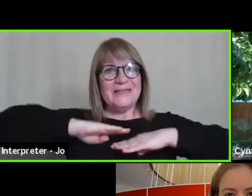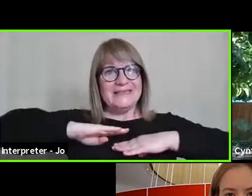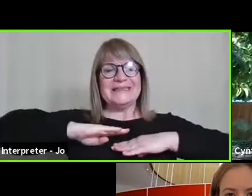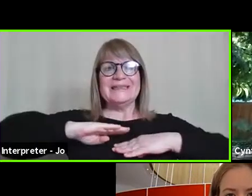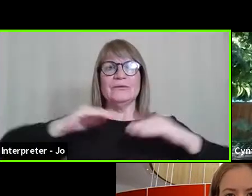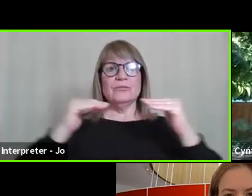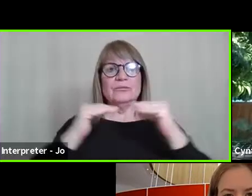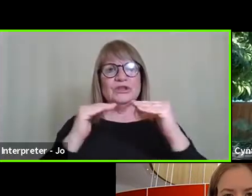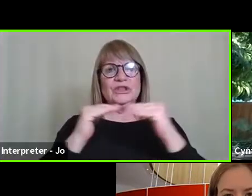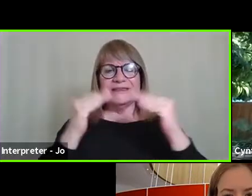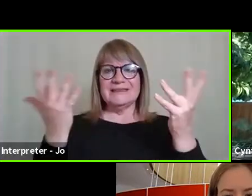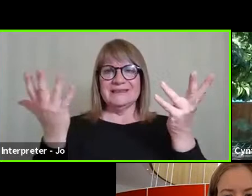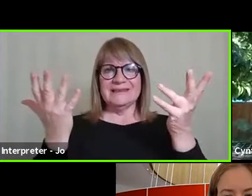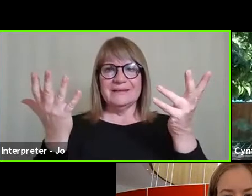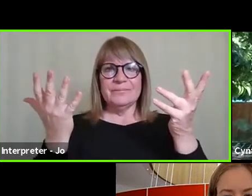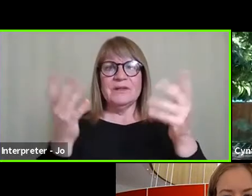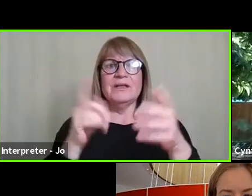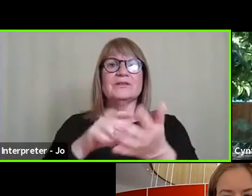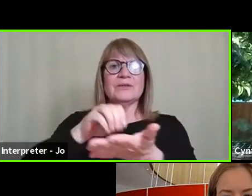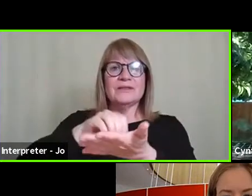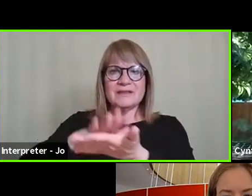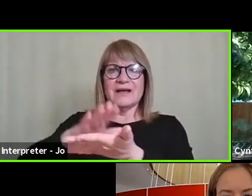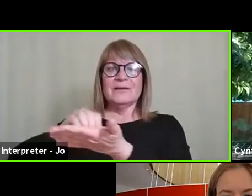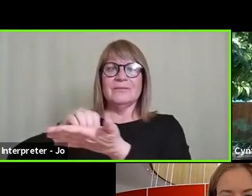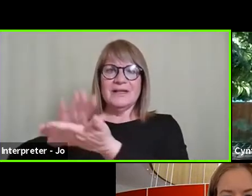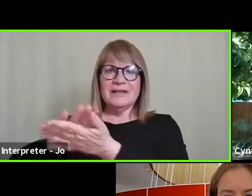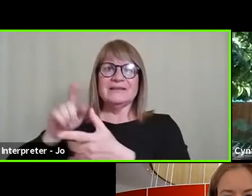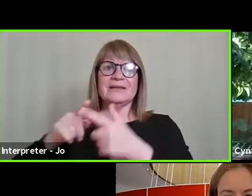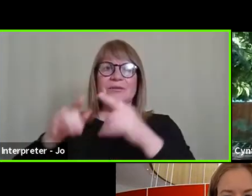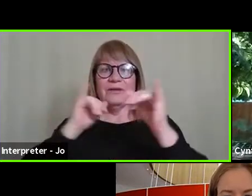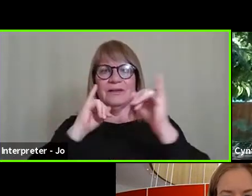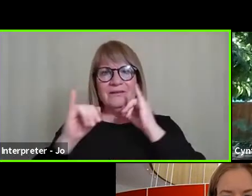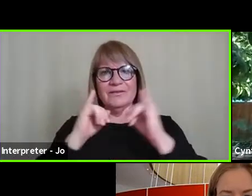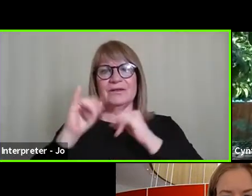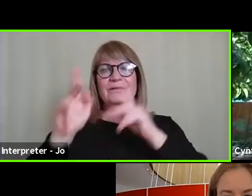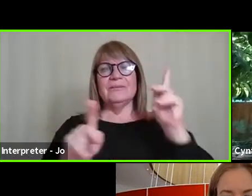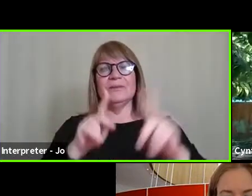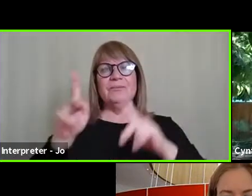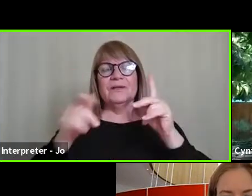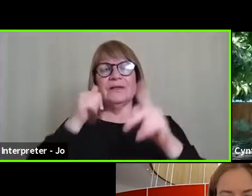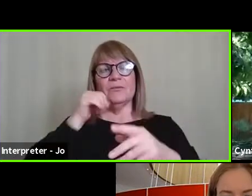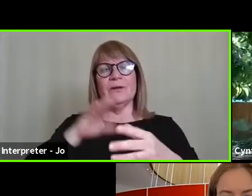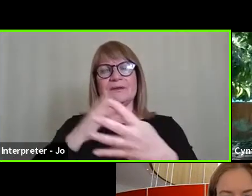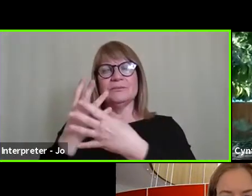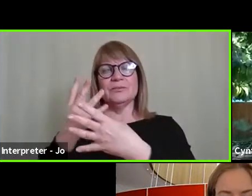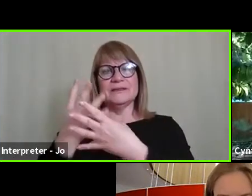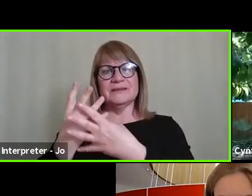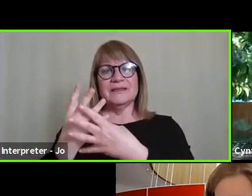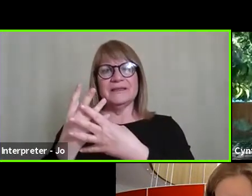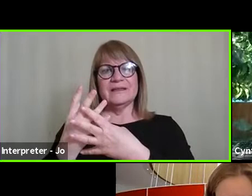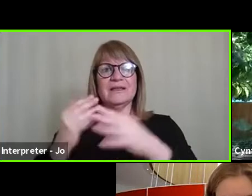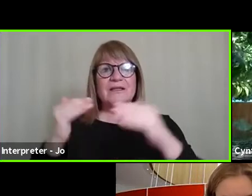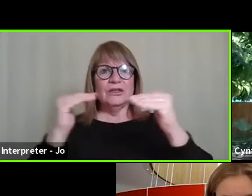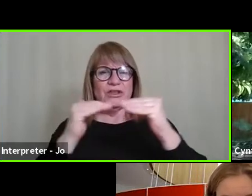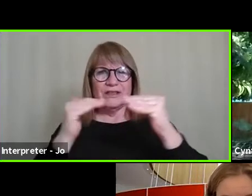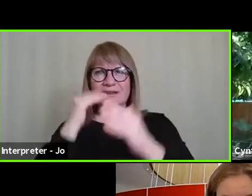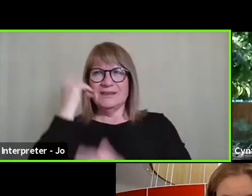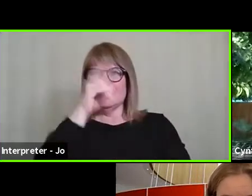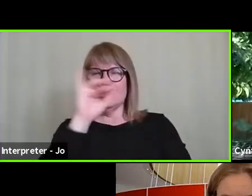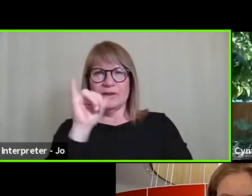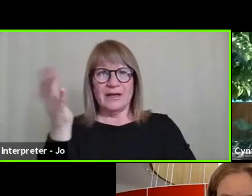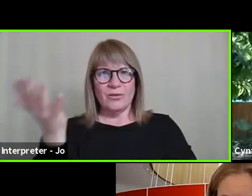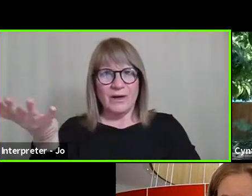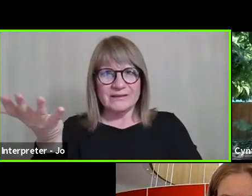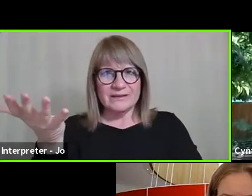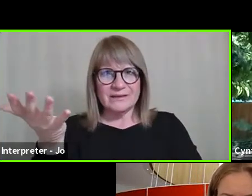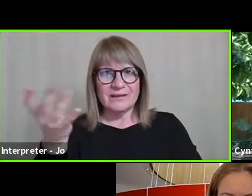we were documenting the sterilization abuse we were doing interviews with people in women's prisons about what justice would really need to be to